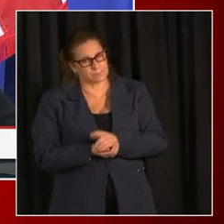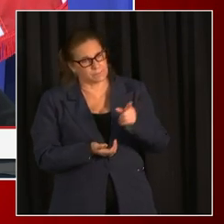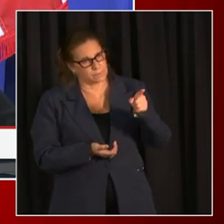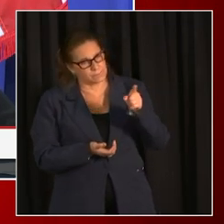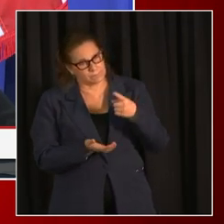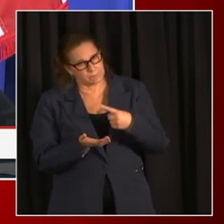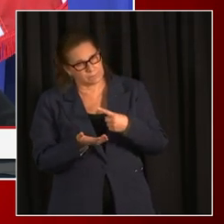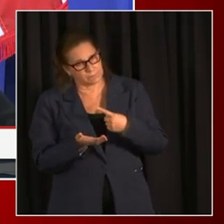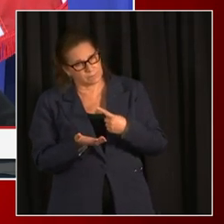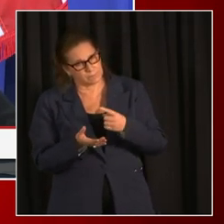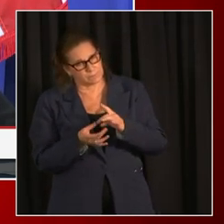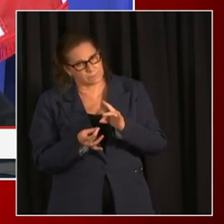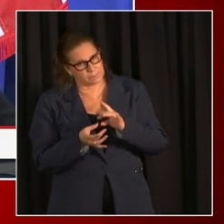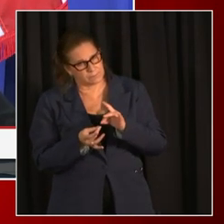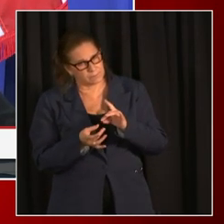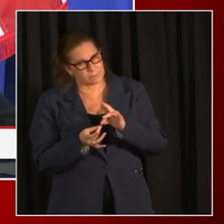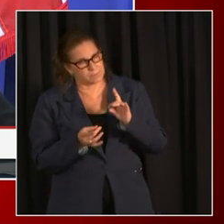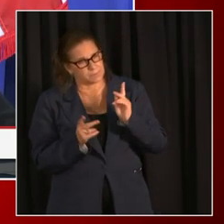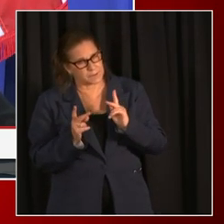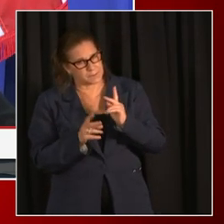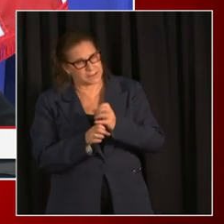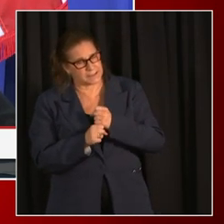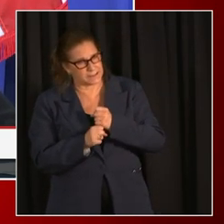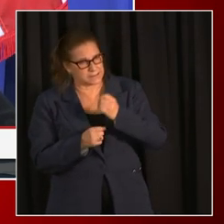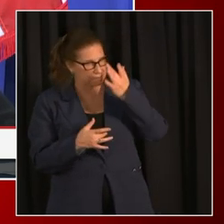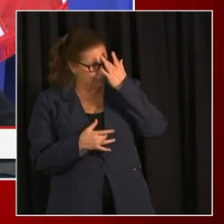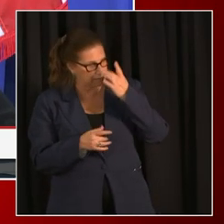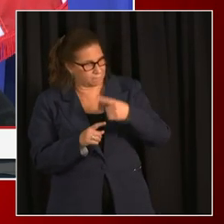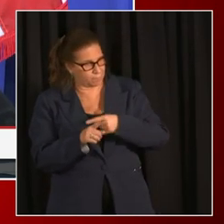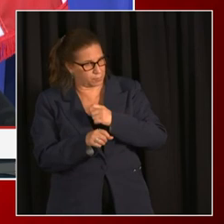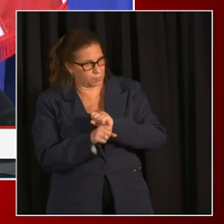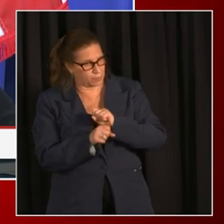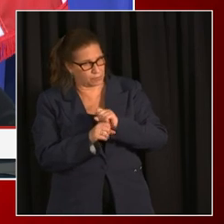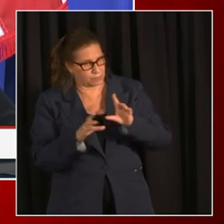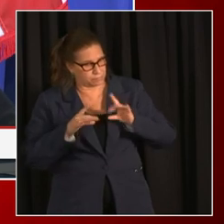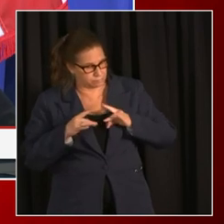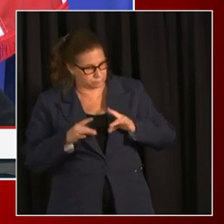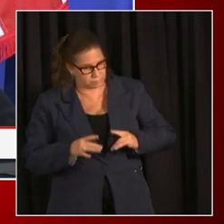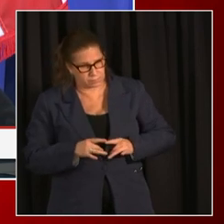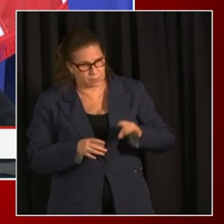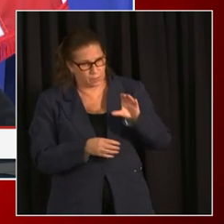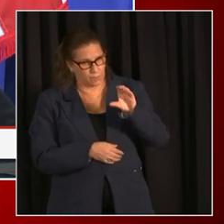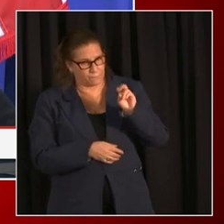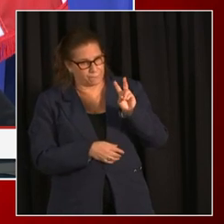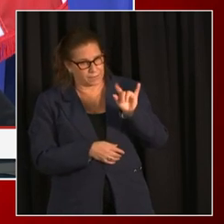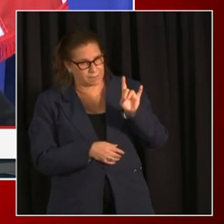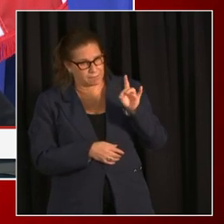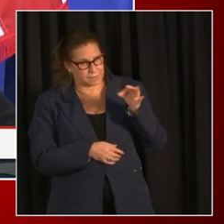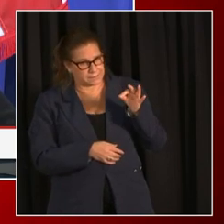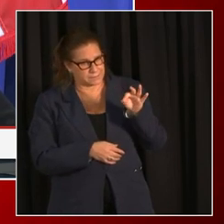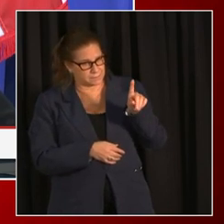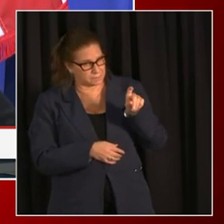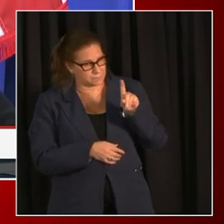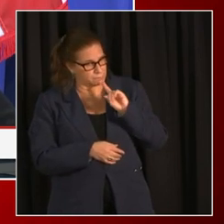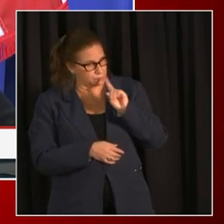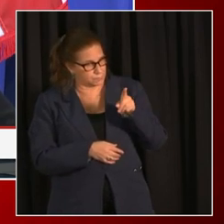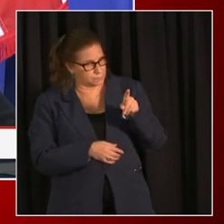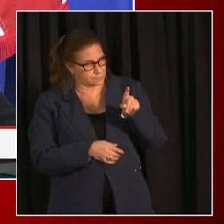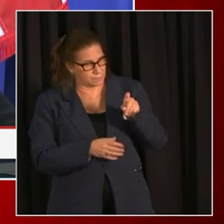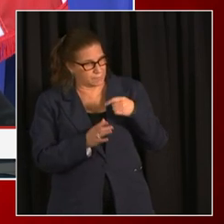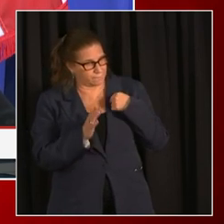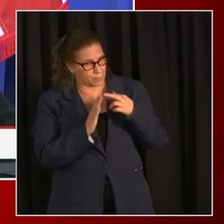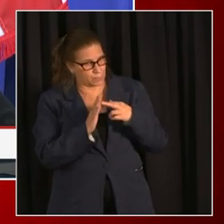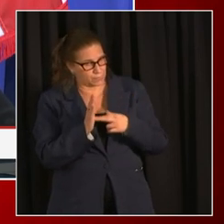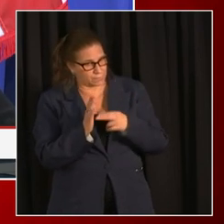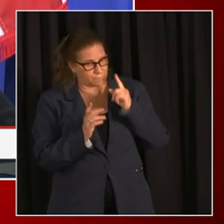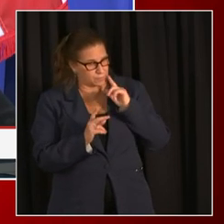are infectious at the workplace. Are there any types, can you share any characteristics of that? Are there any sectors, any types of